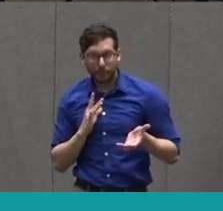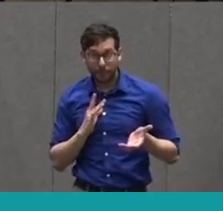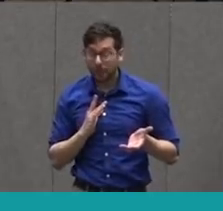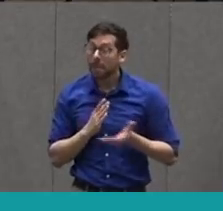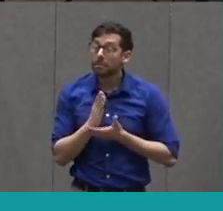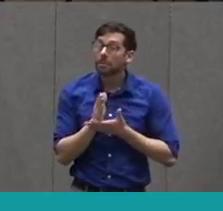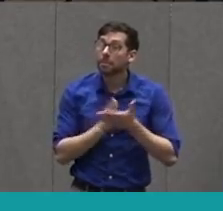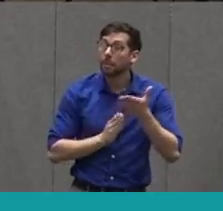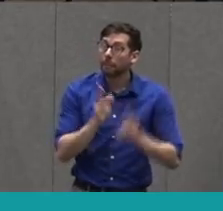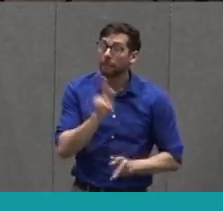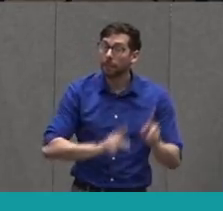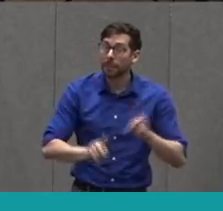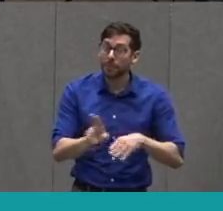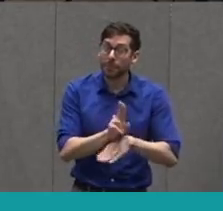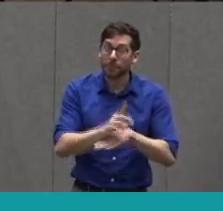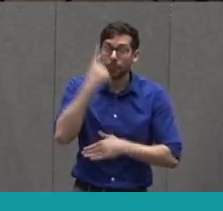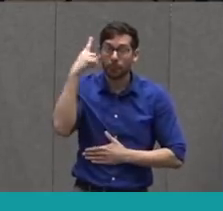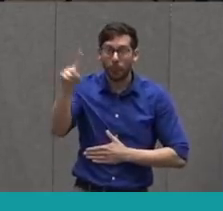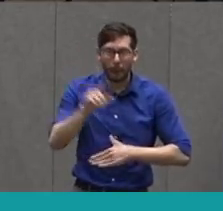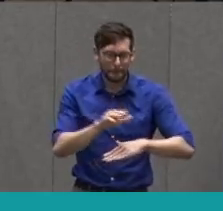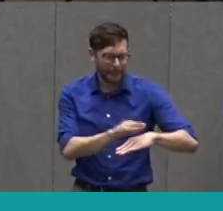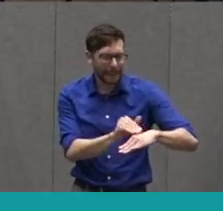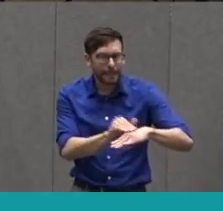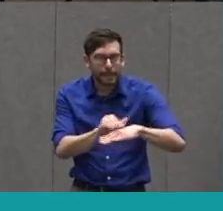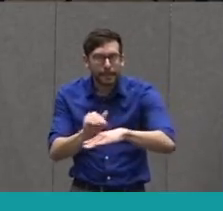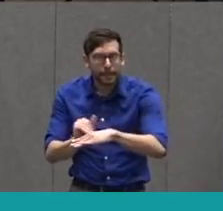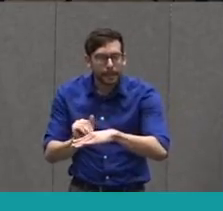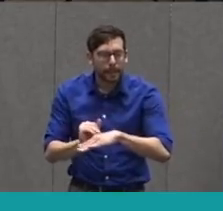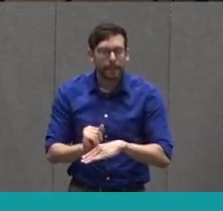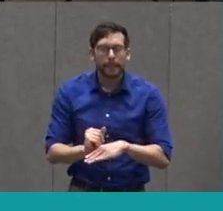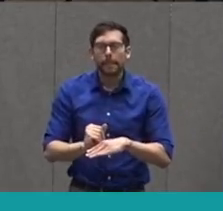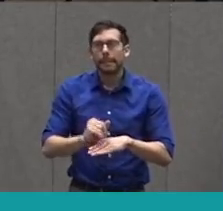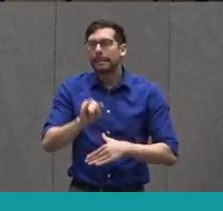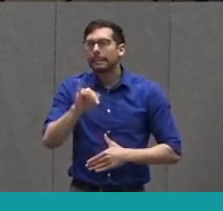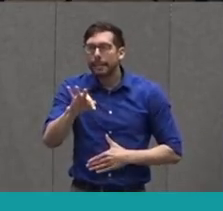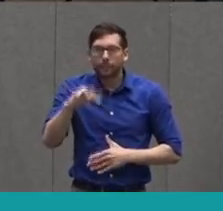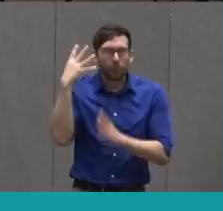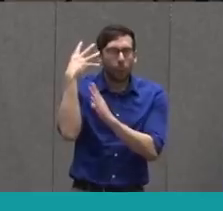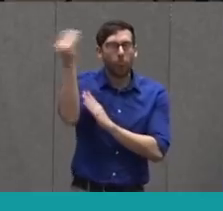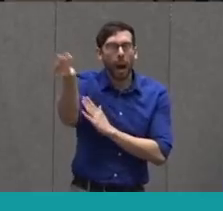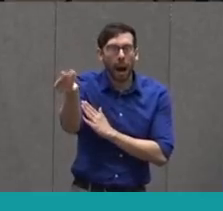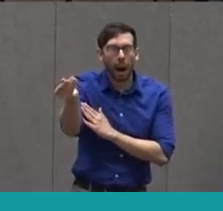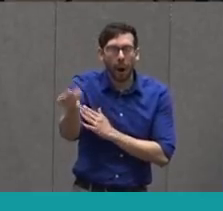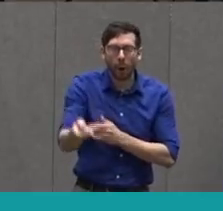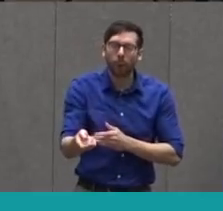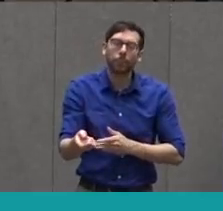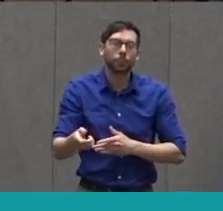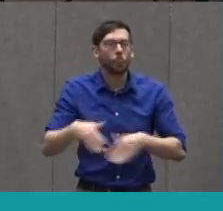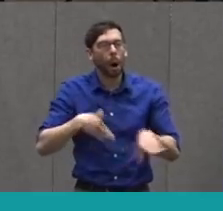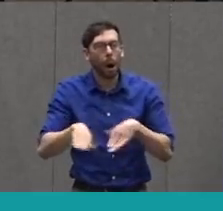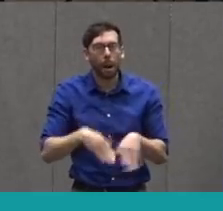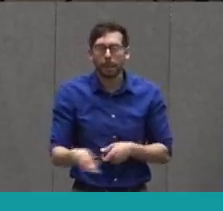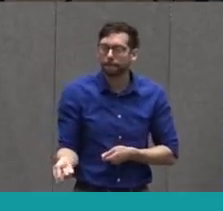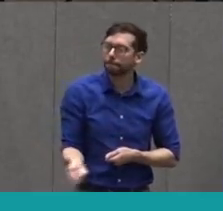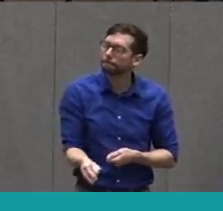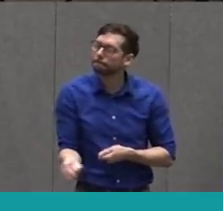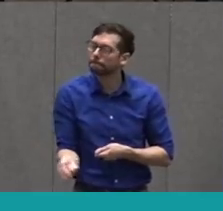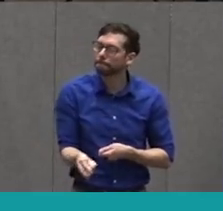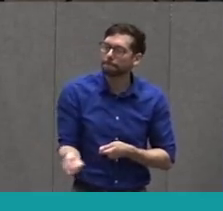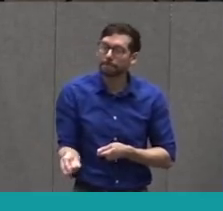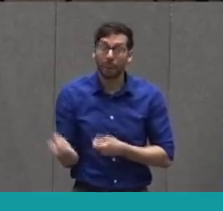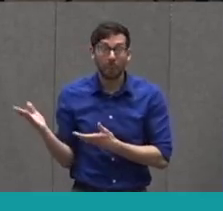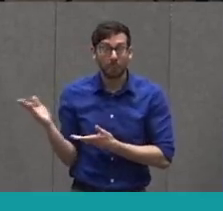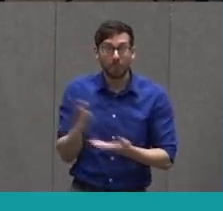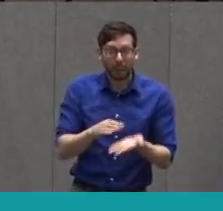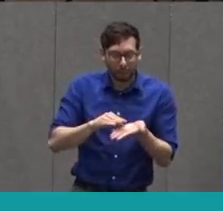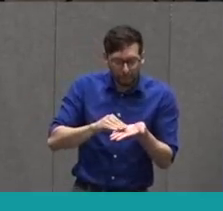backpacks, and then when they go for walks, they can bring that bowl up, fill it with a little bit of water, their pet